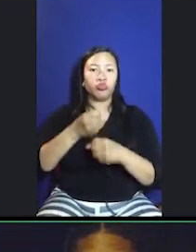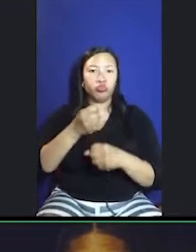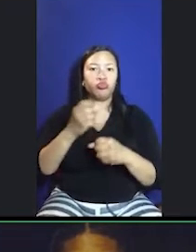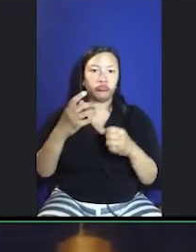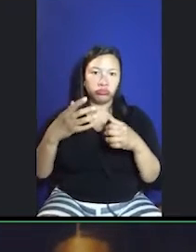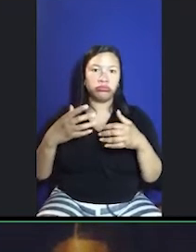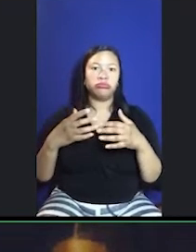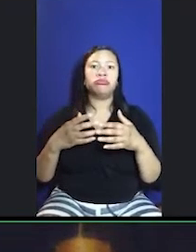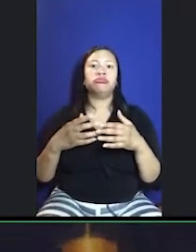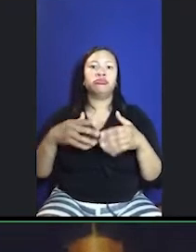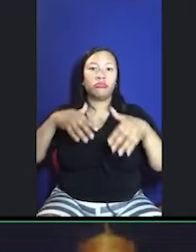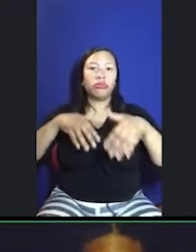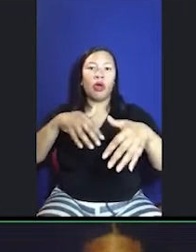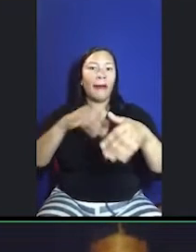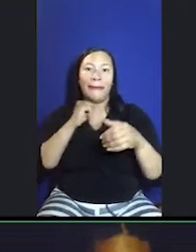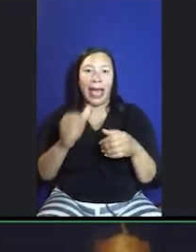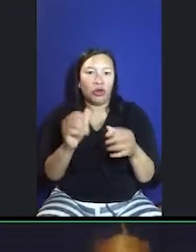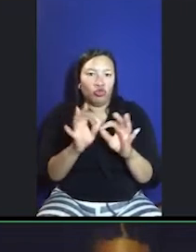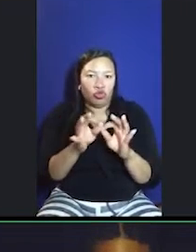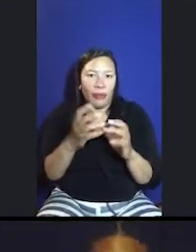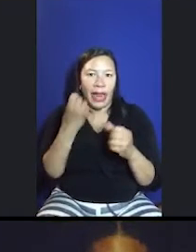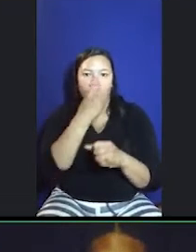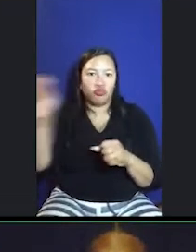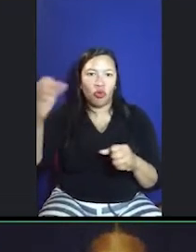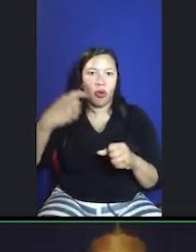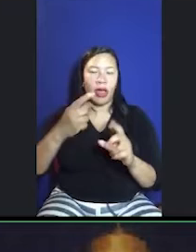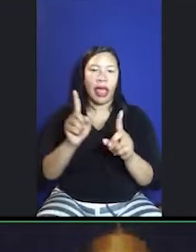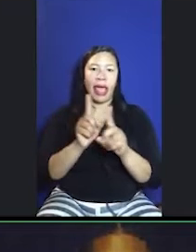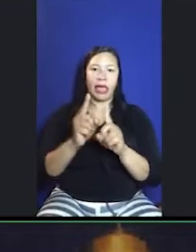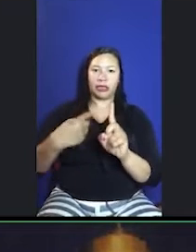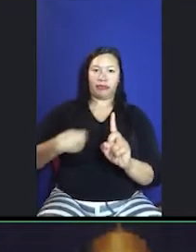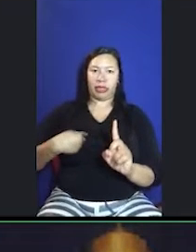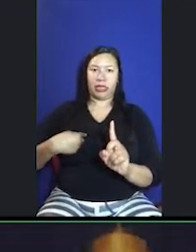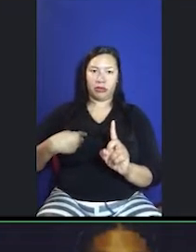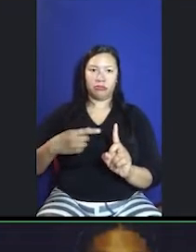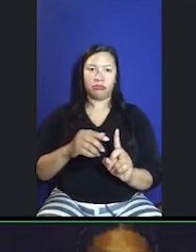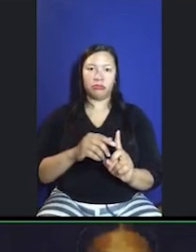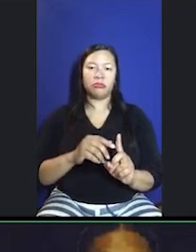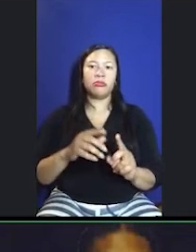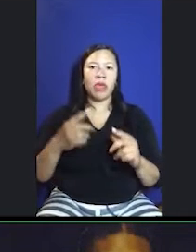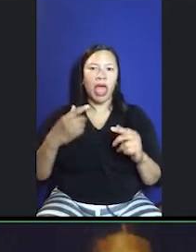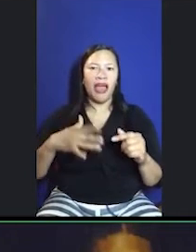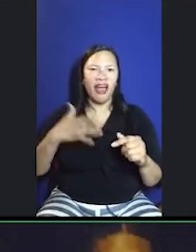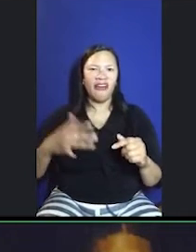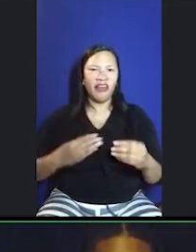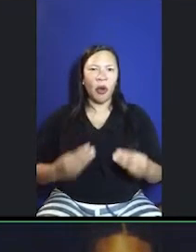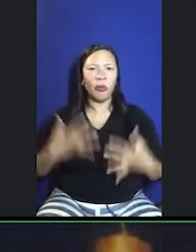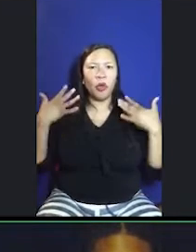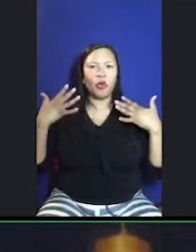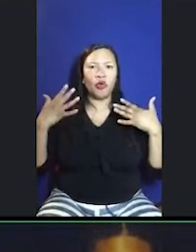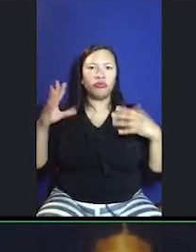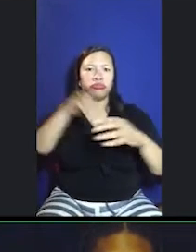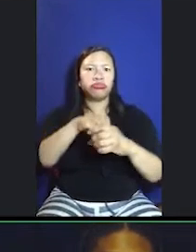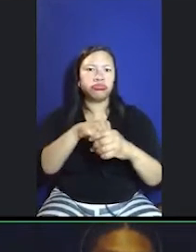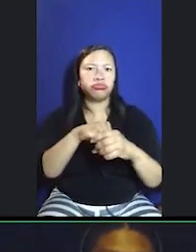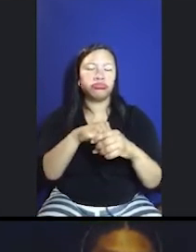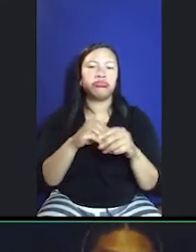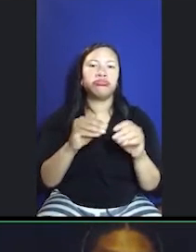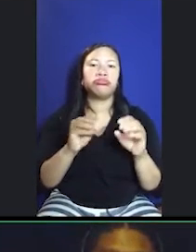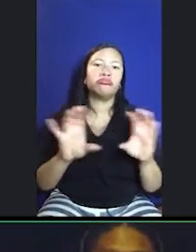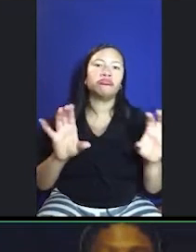not interpreting, right? I was just, myself. I felt moved to go and be a part of and do my